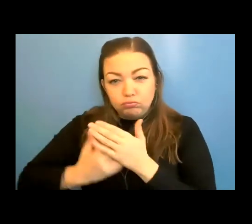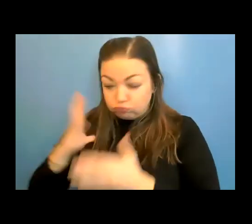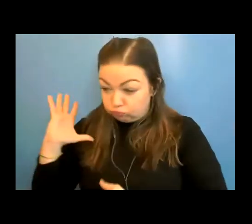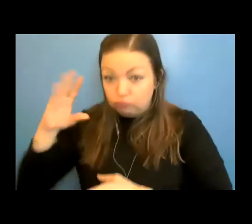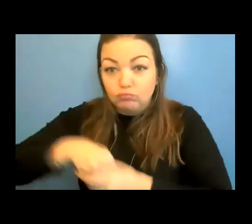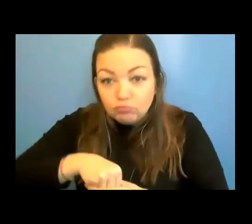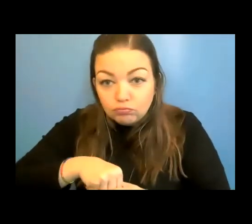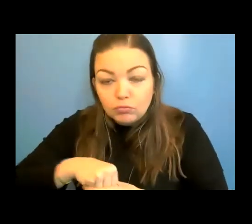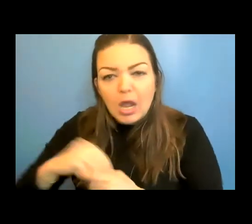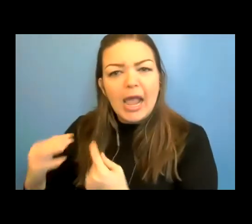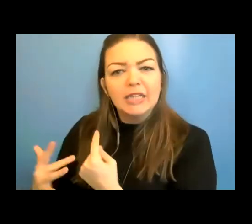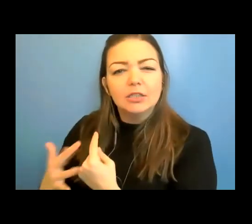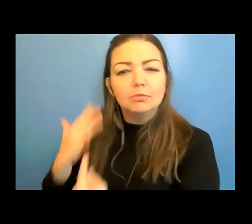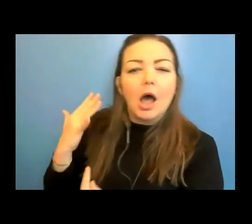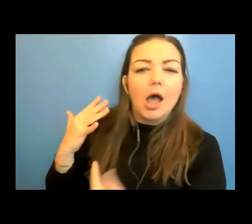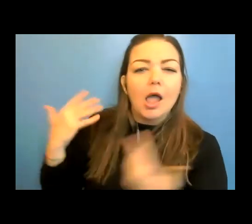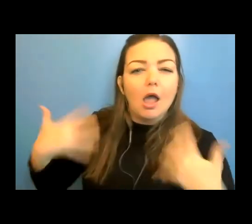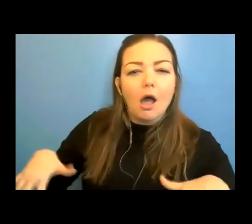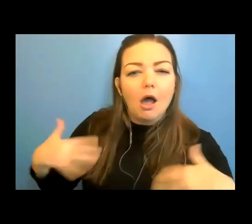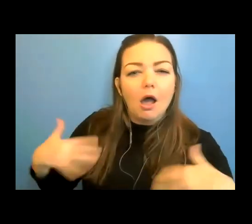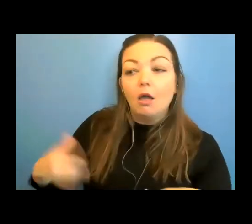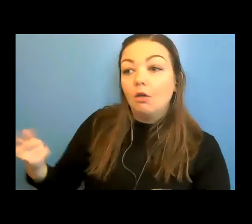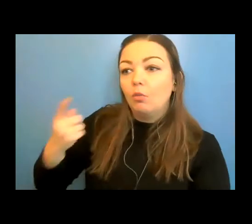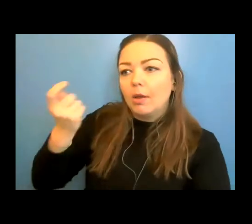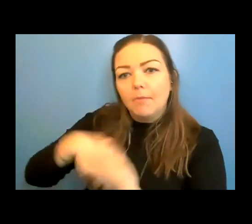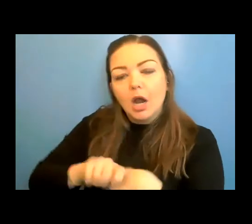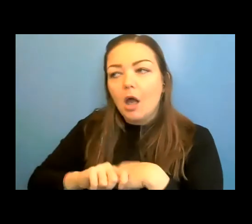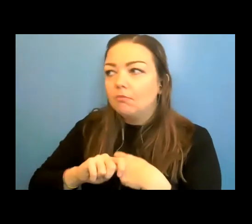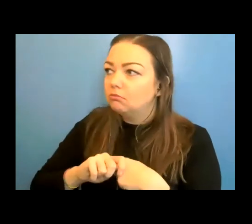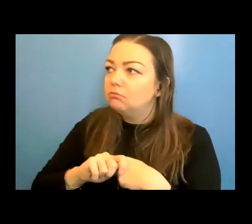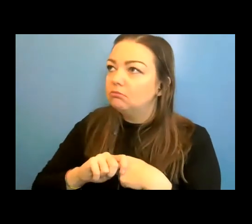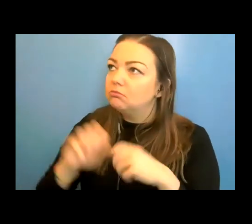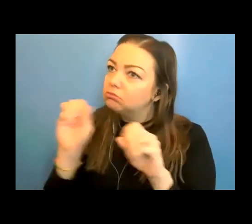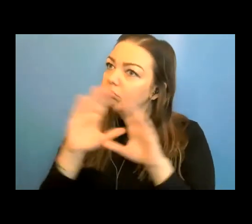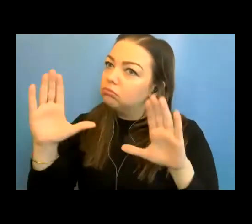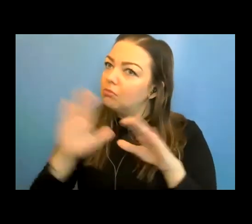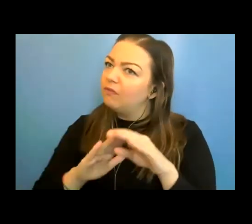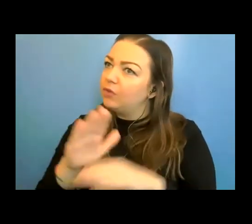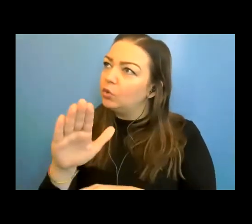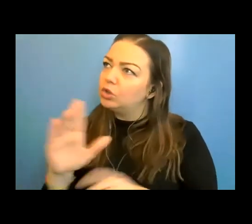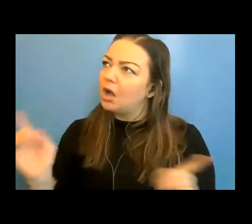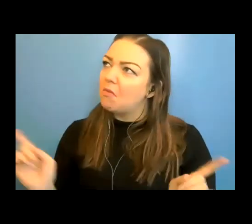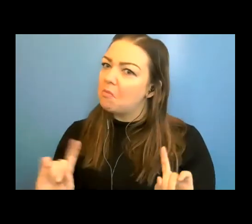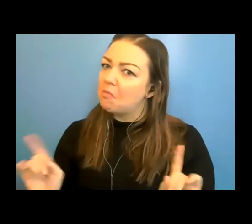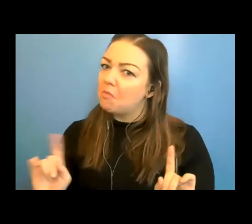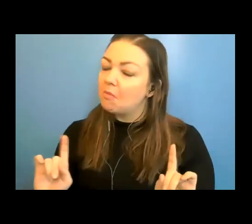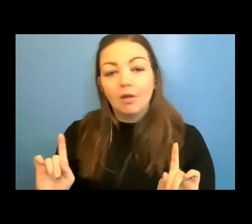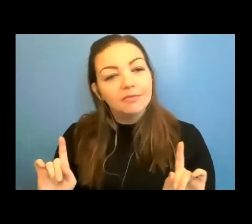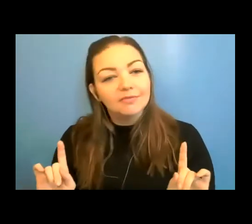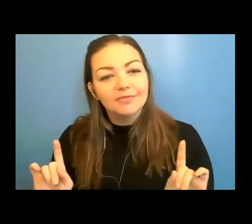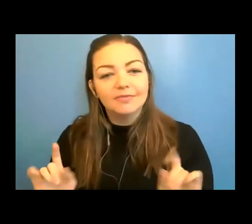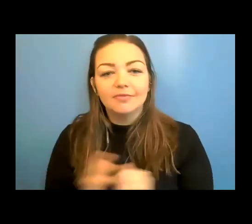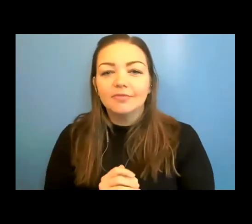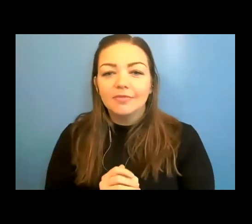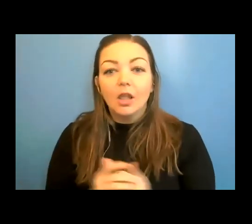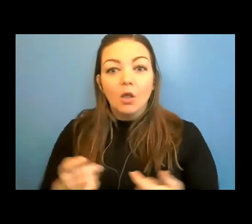us as we work out how best to support Unlimited into the future. And the second thing that's really exciting about this is that we've